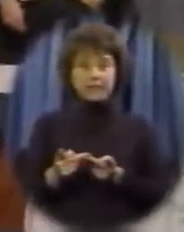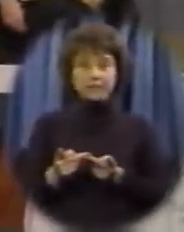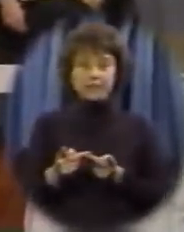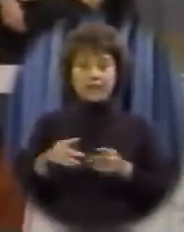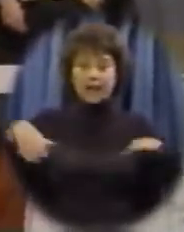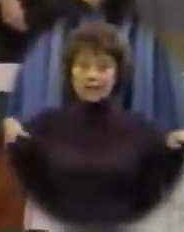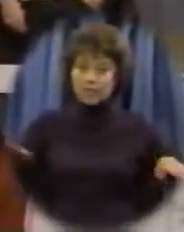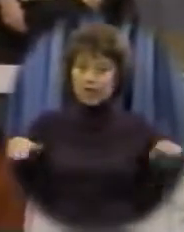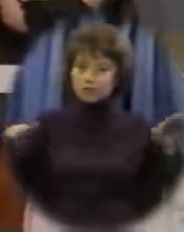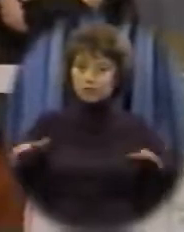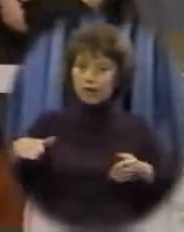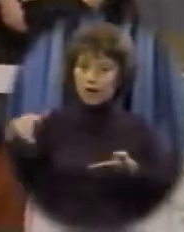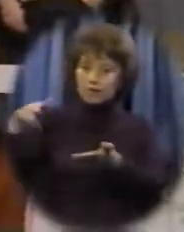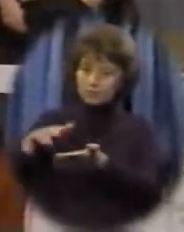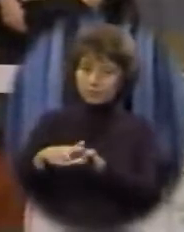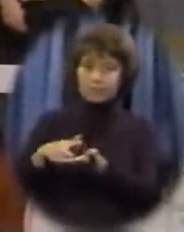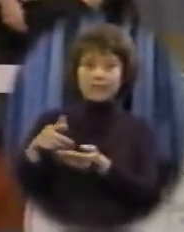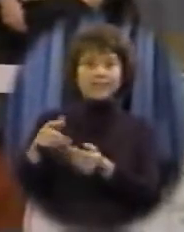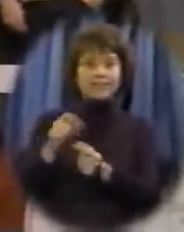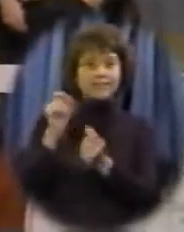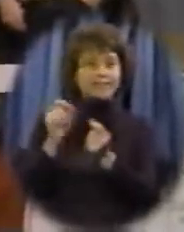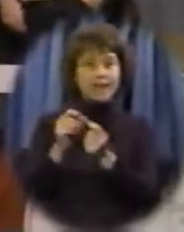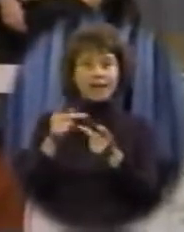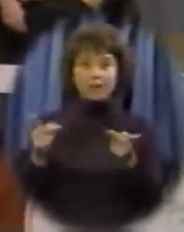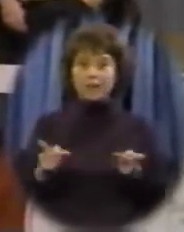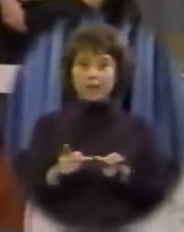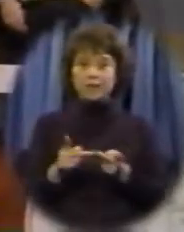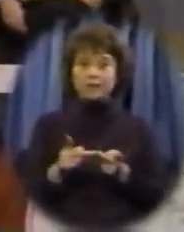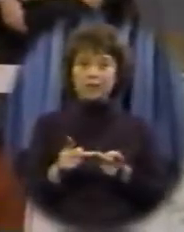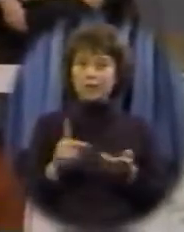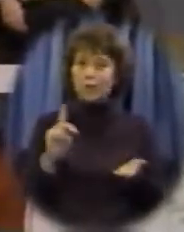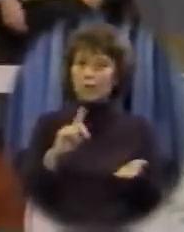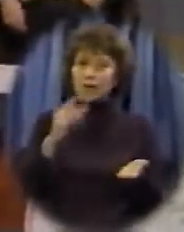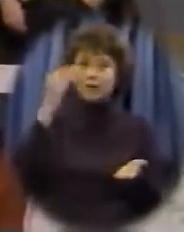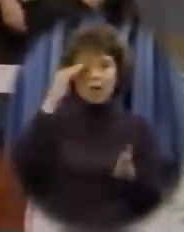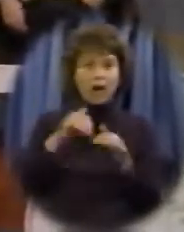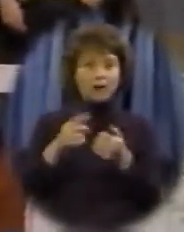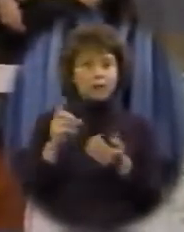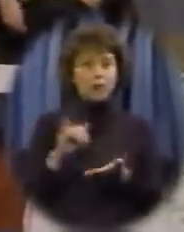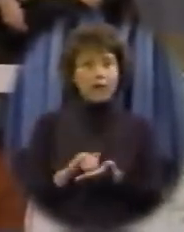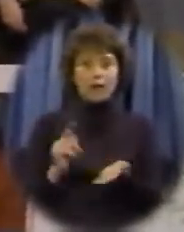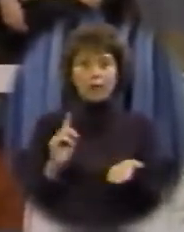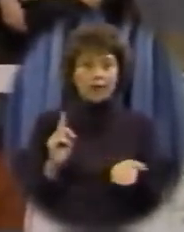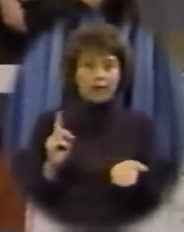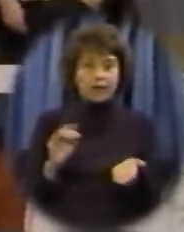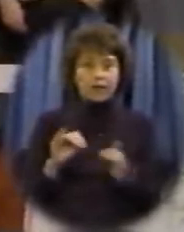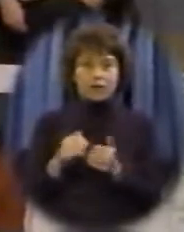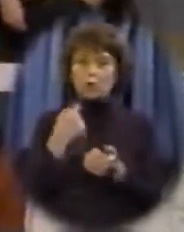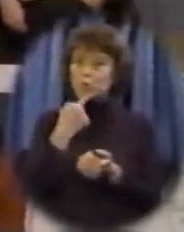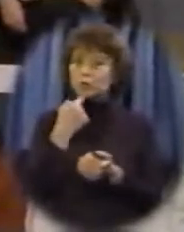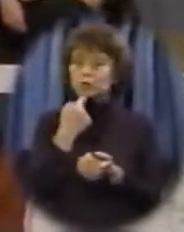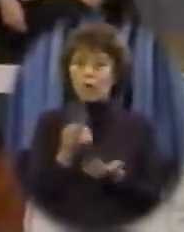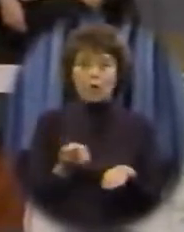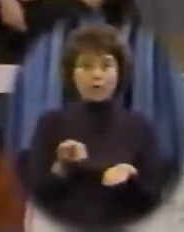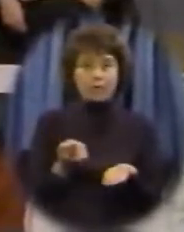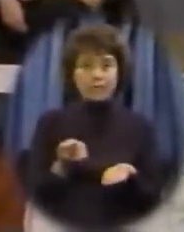at the exact precision, at the exact place. Now, where did they get their navigating ability? Where'd they get their navigating